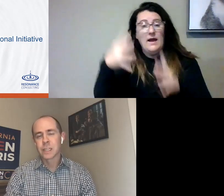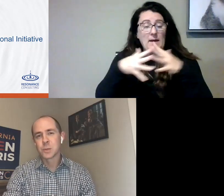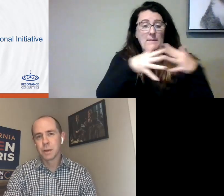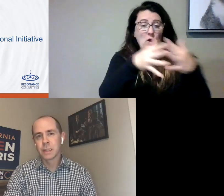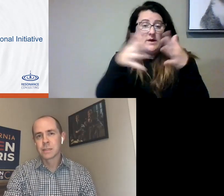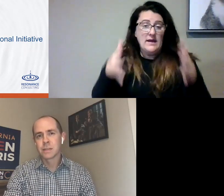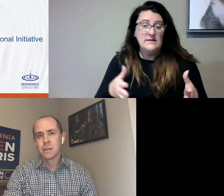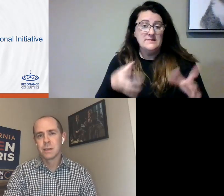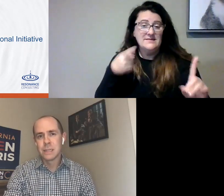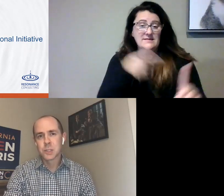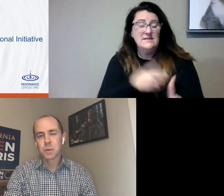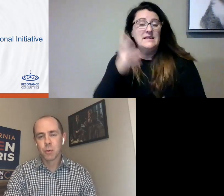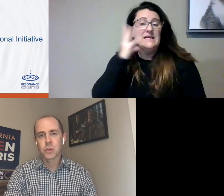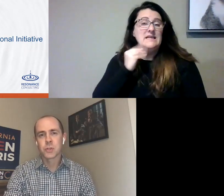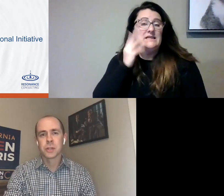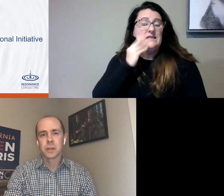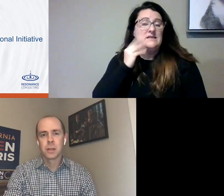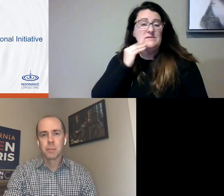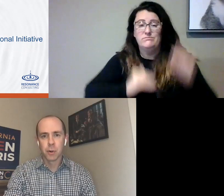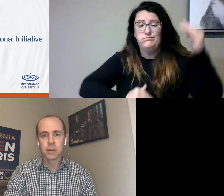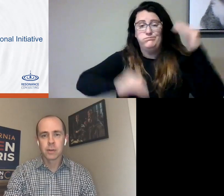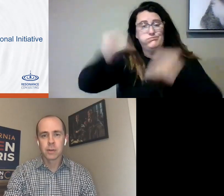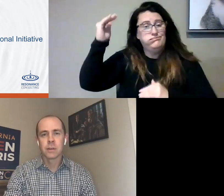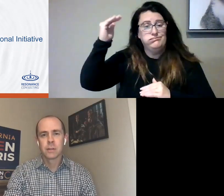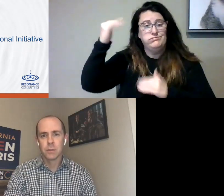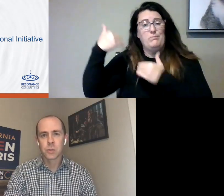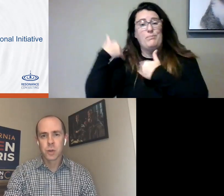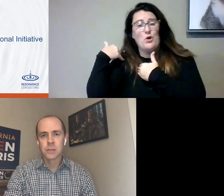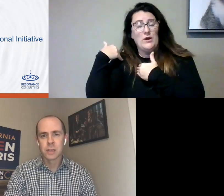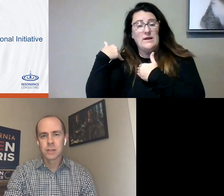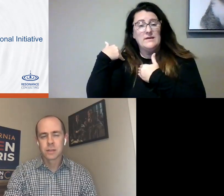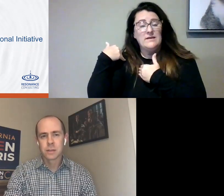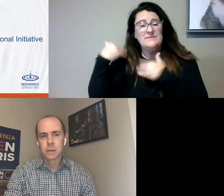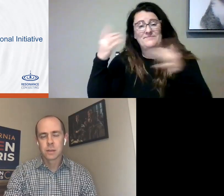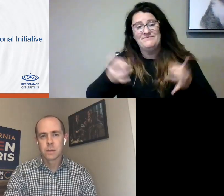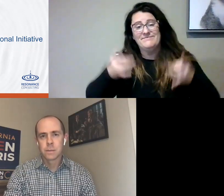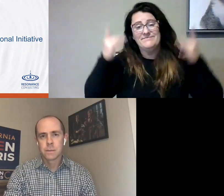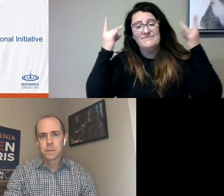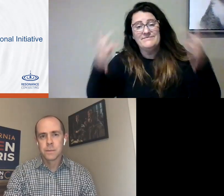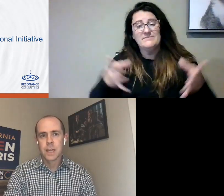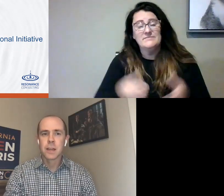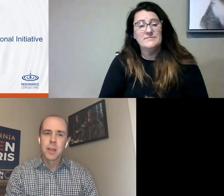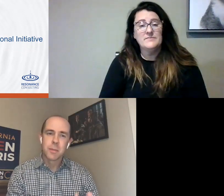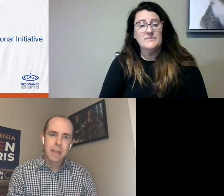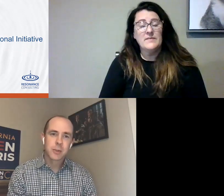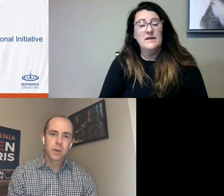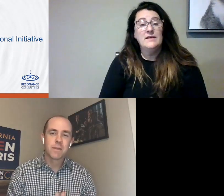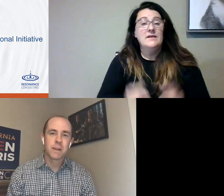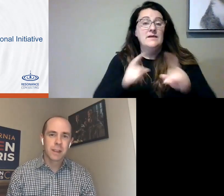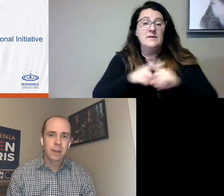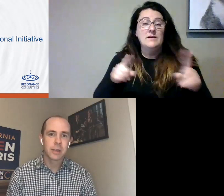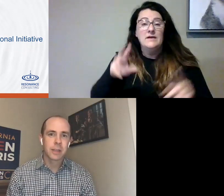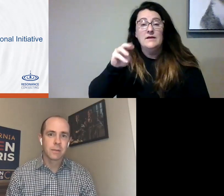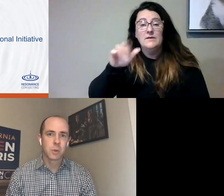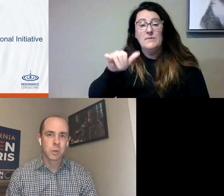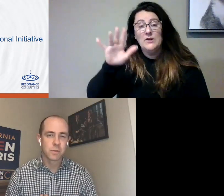who have experienced the disproportionate burden of those tragedies. Yet the May